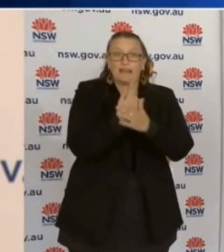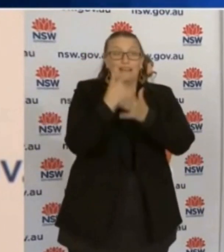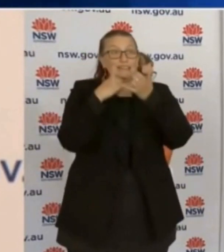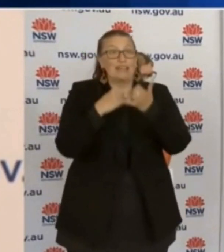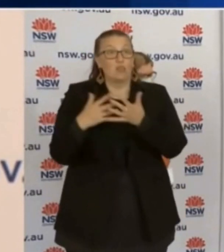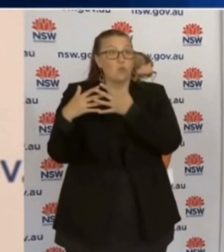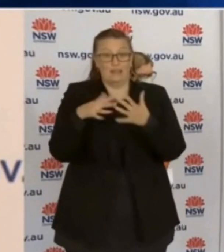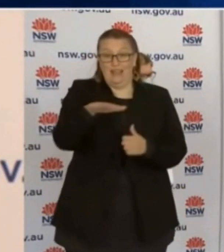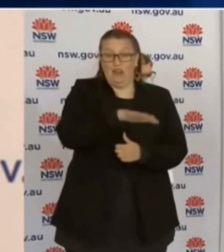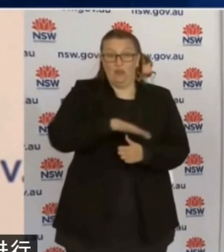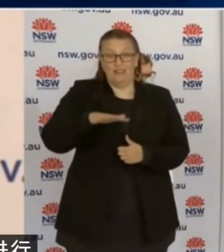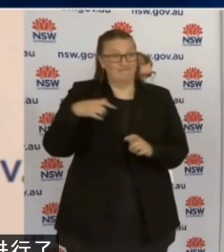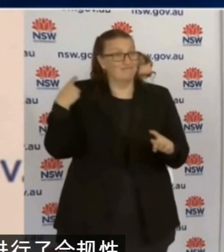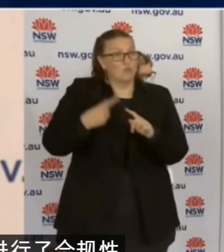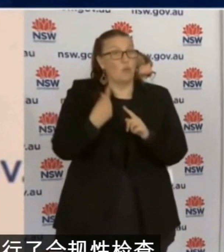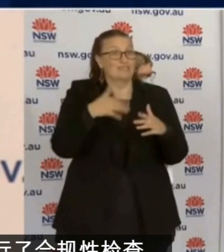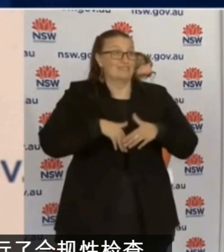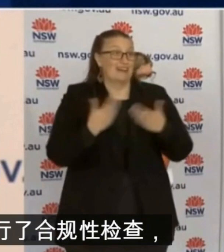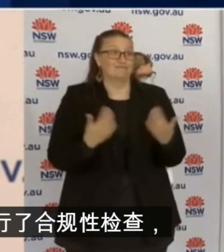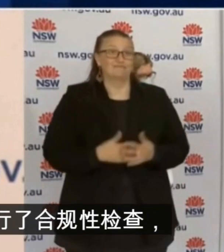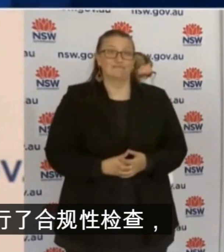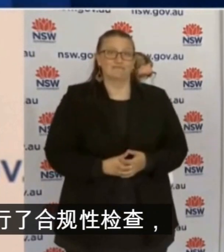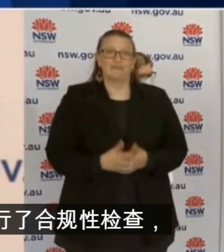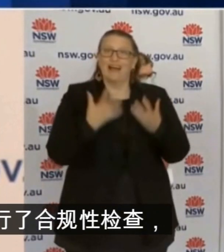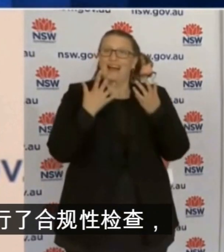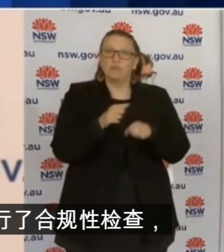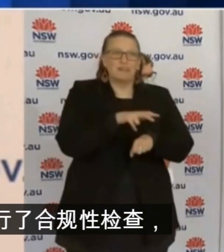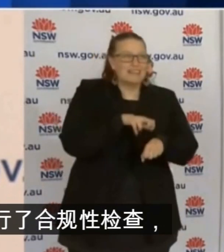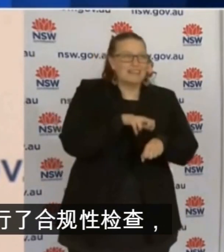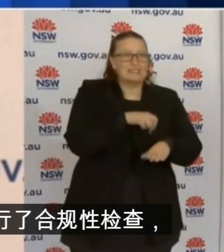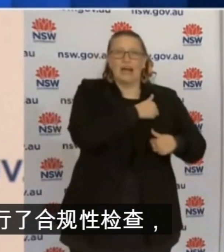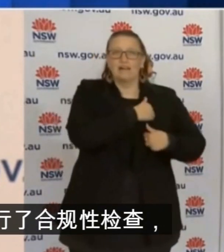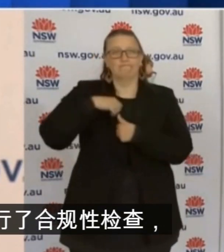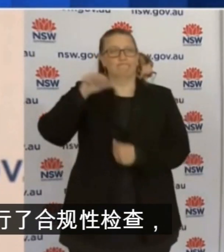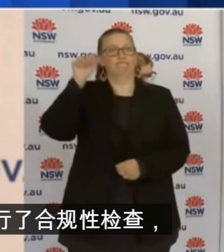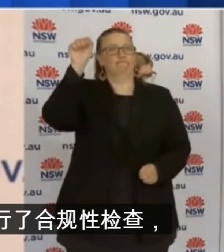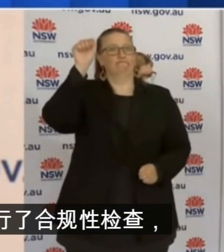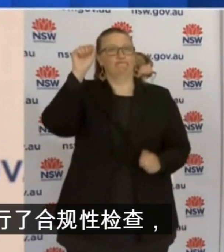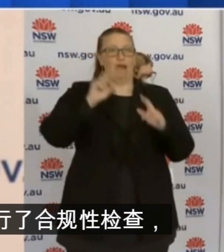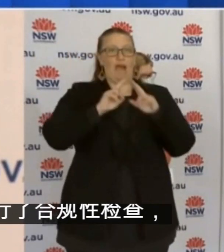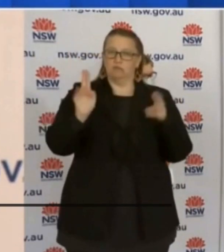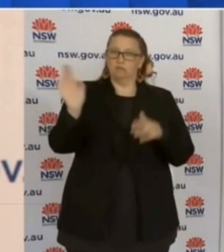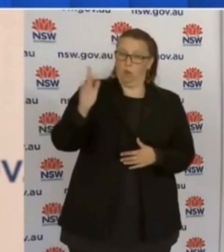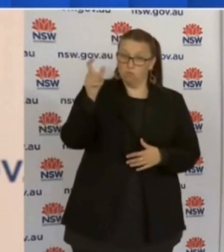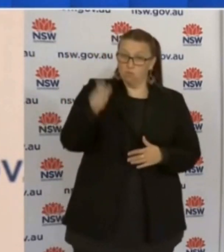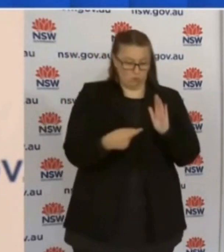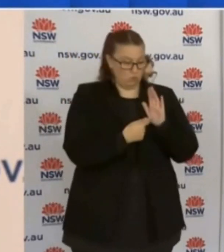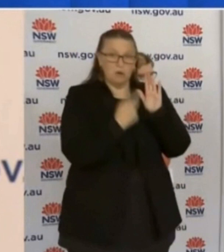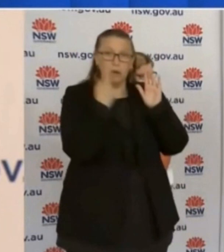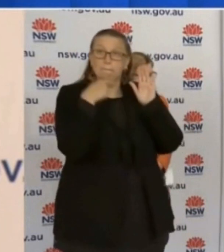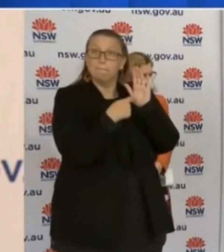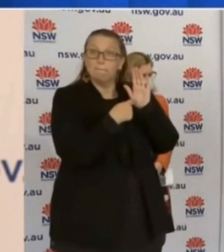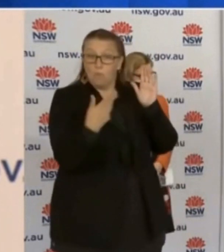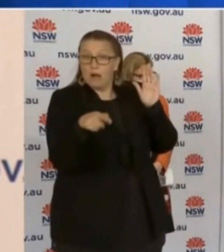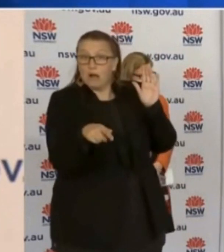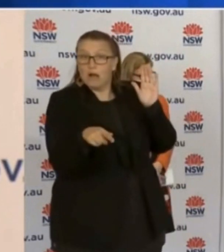that LGA area of concern with police and ADF. It was only yesterday that they found 2 people